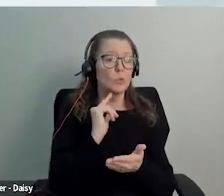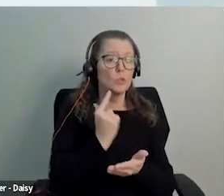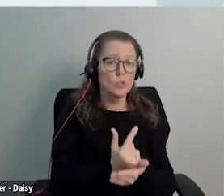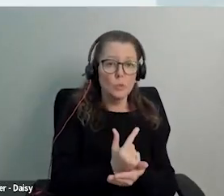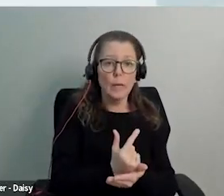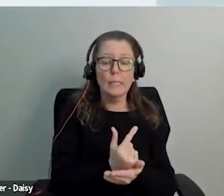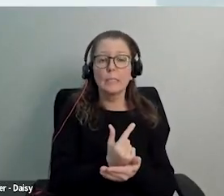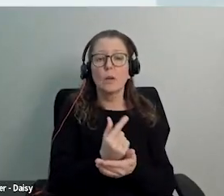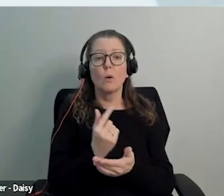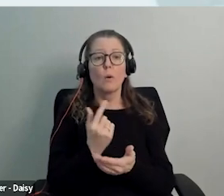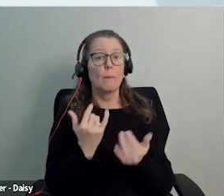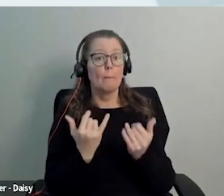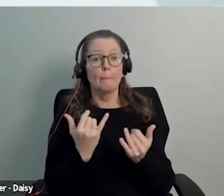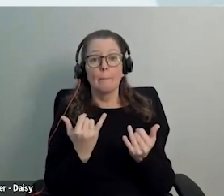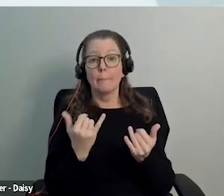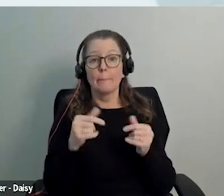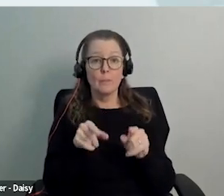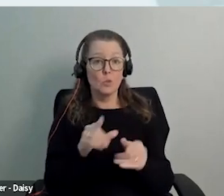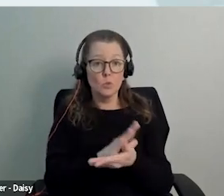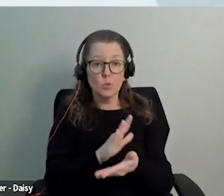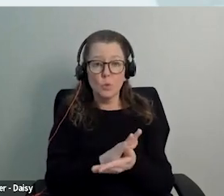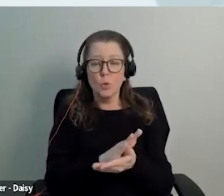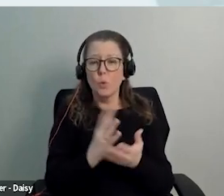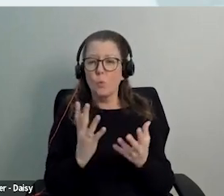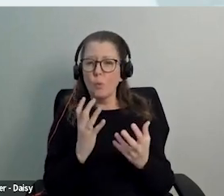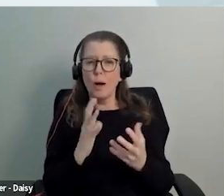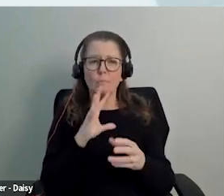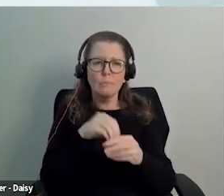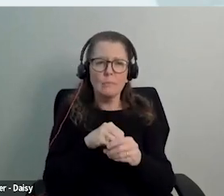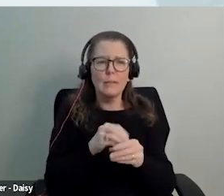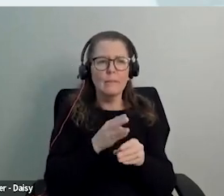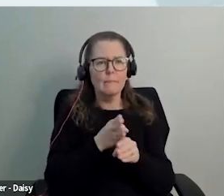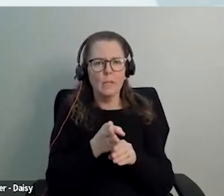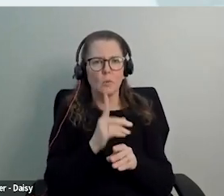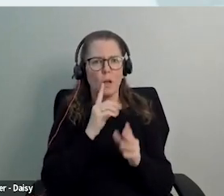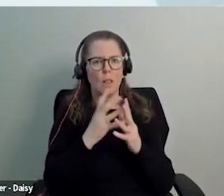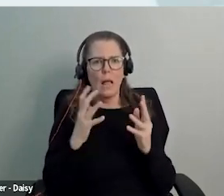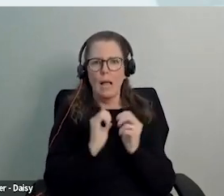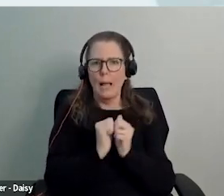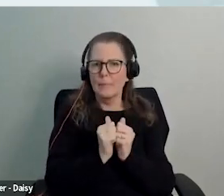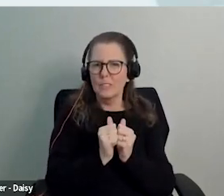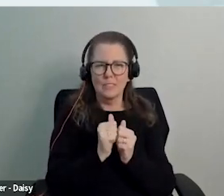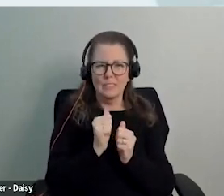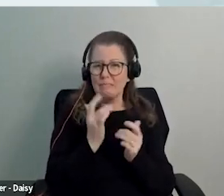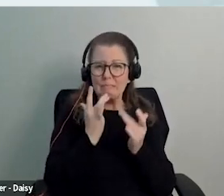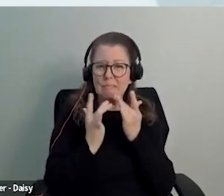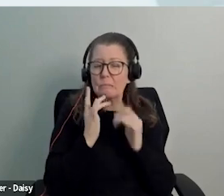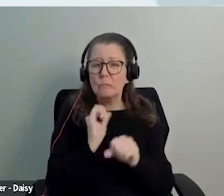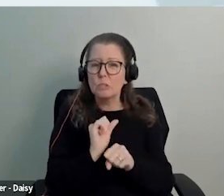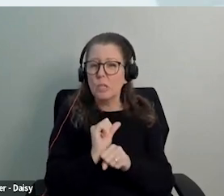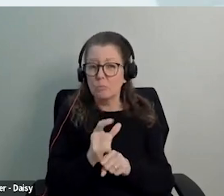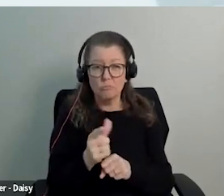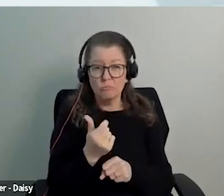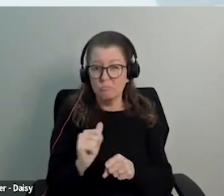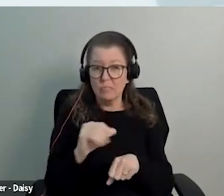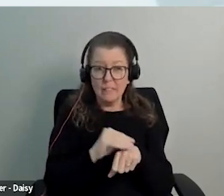get into this field. It seems like there's a lot of competition and not a lot of jobs. Do you have any advice for